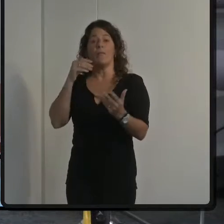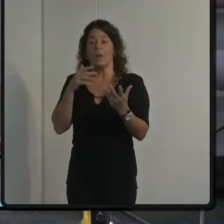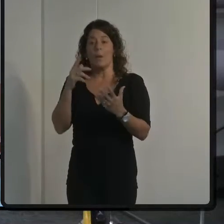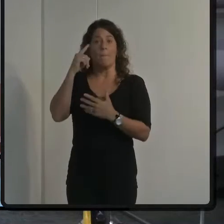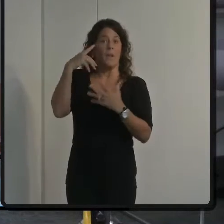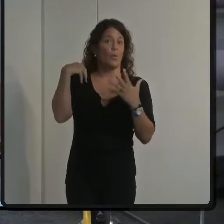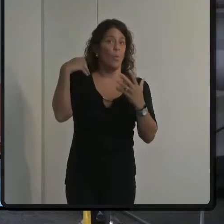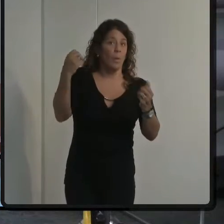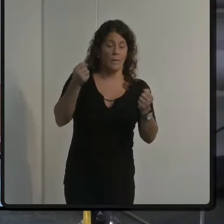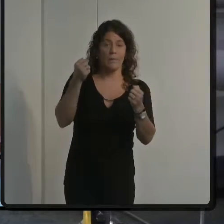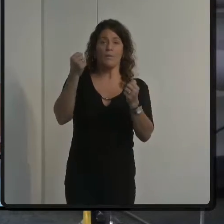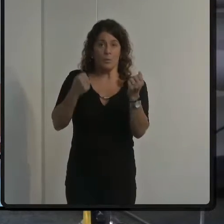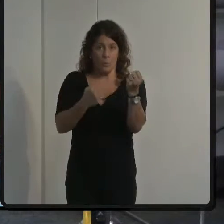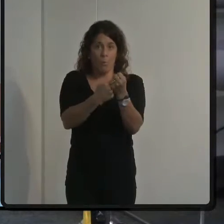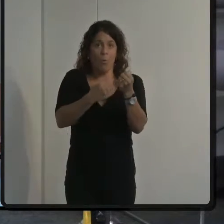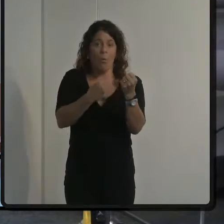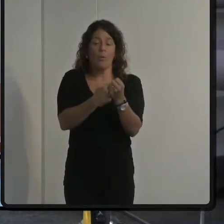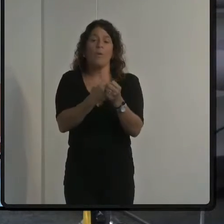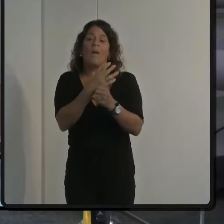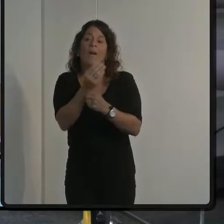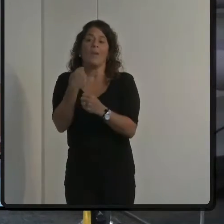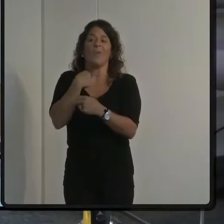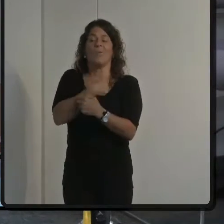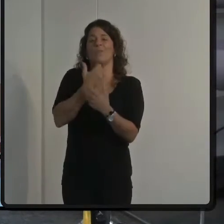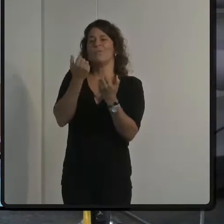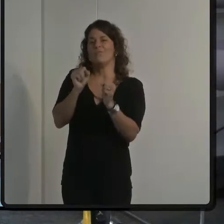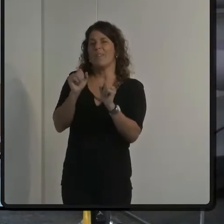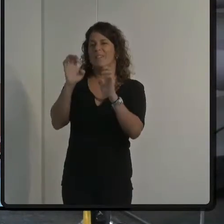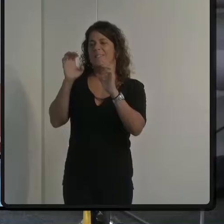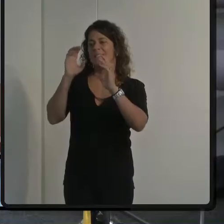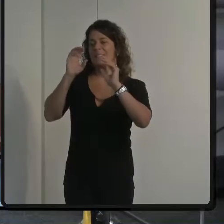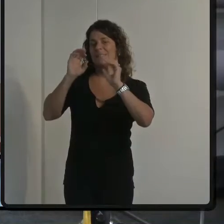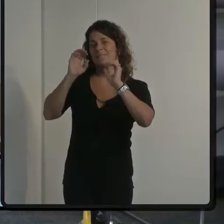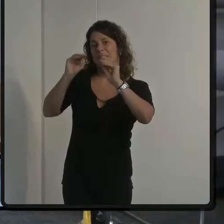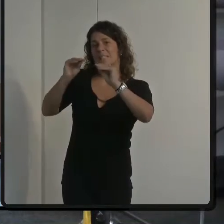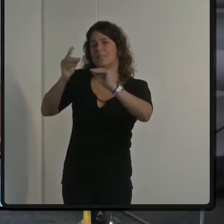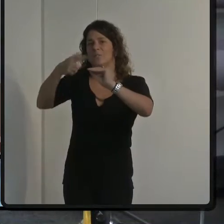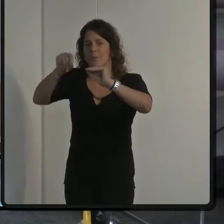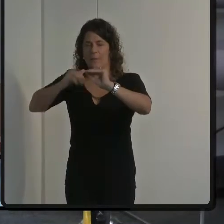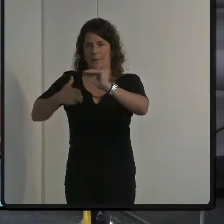understanding the need for young people to take care of their mental health.